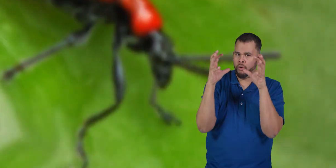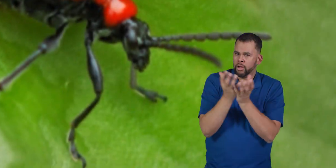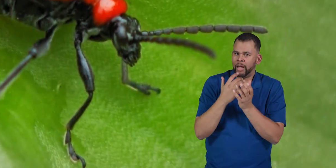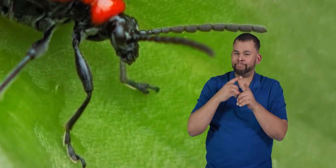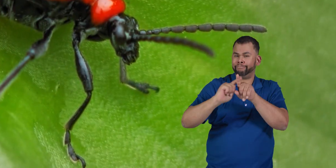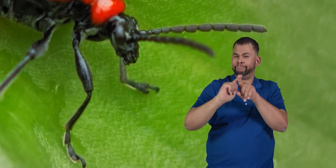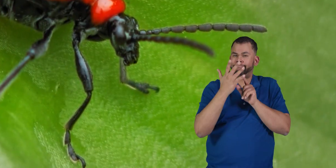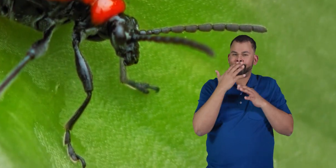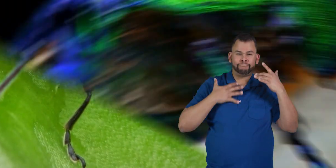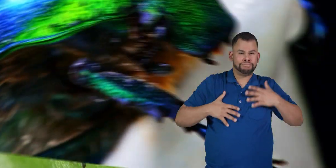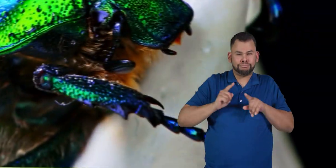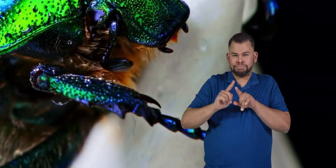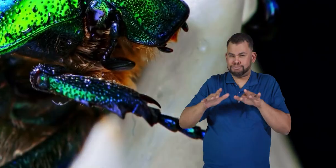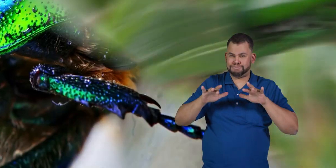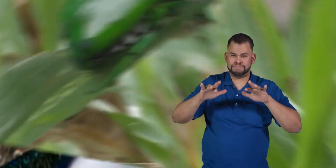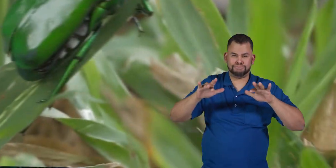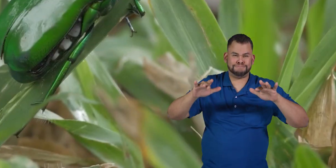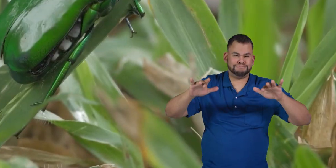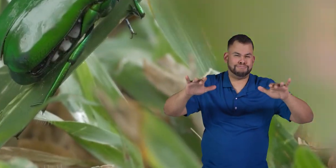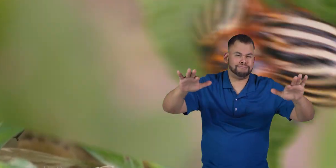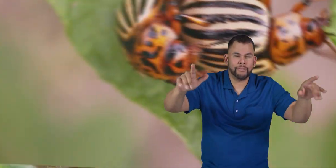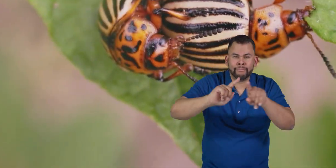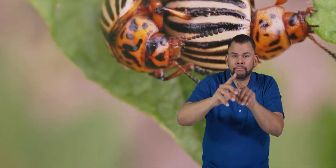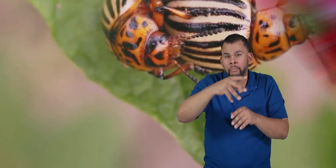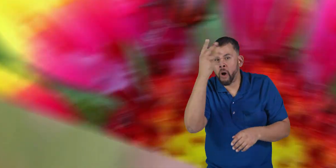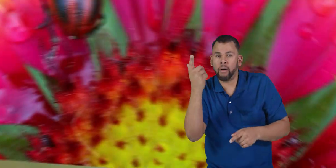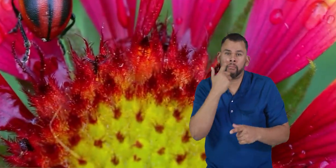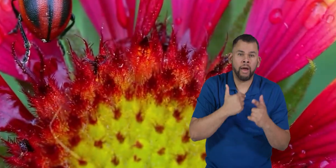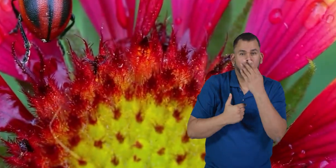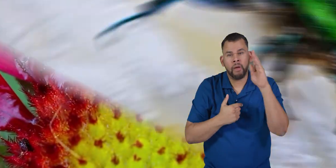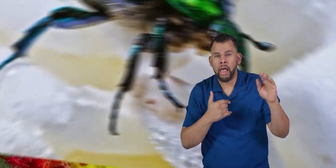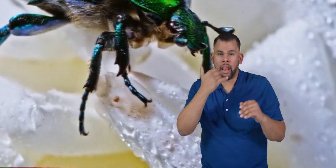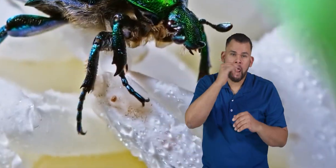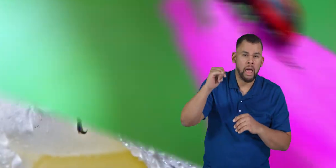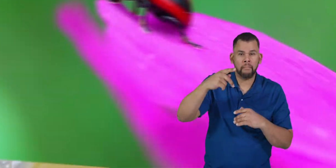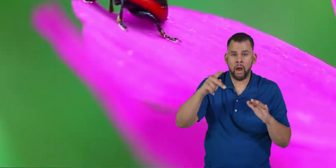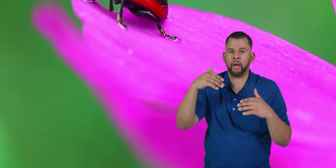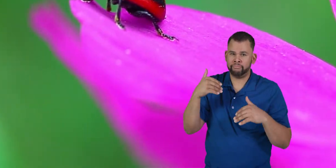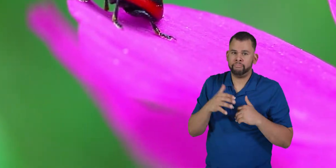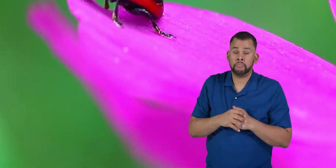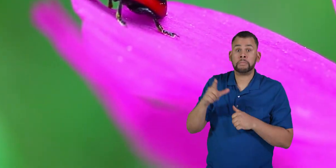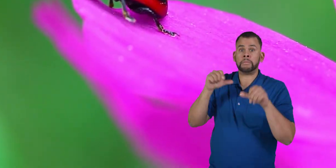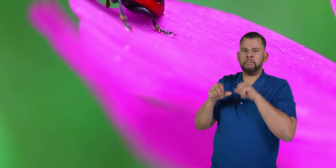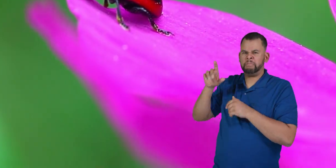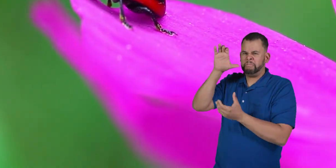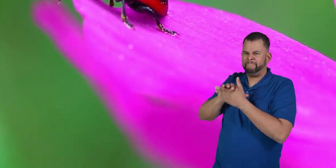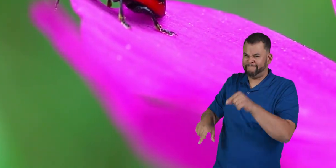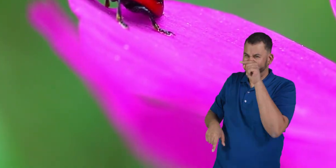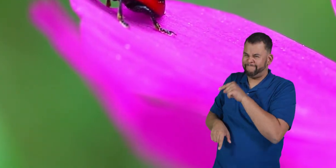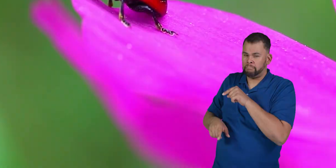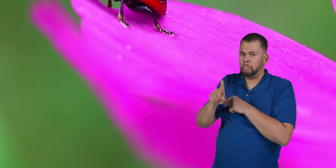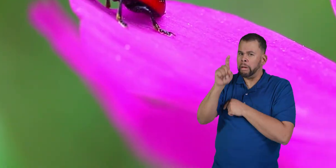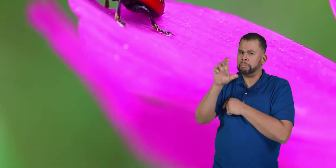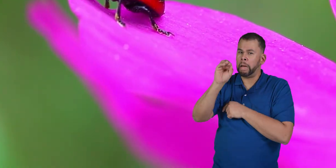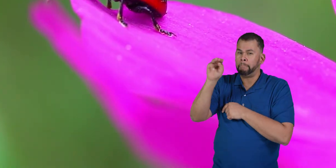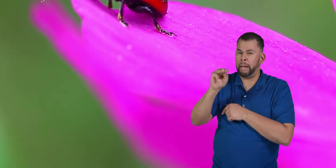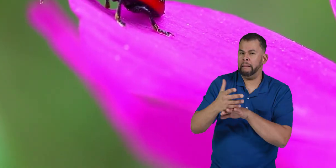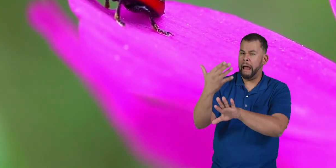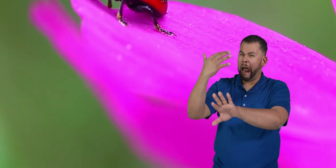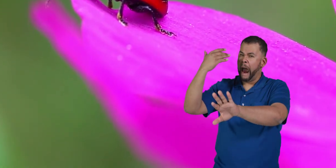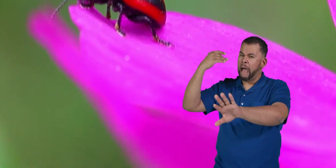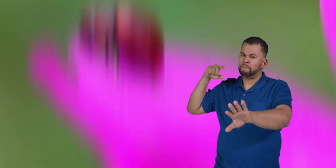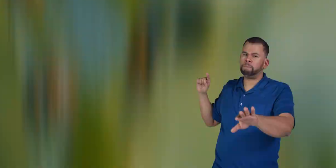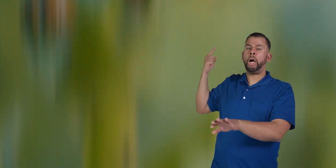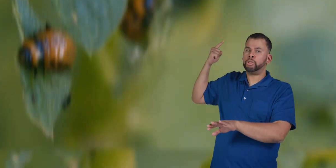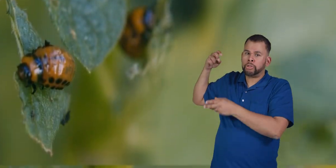like a rainbow they also come in lots of different colors scientists believe that 150 million